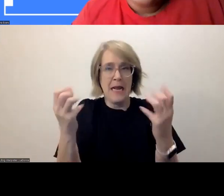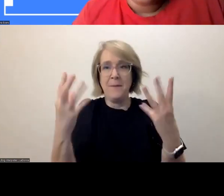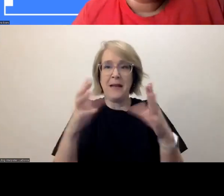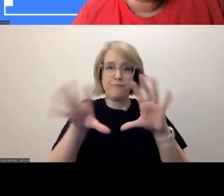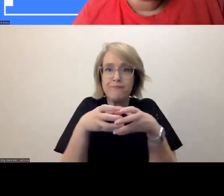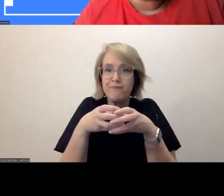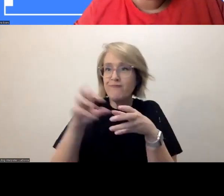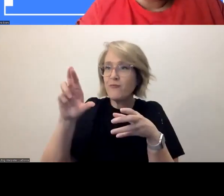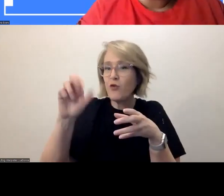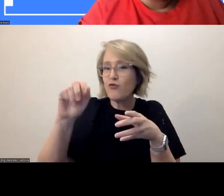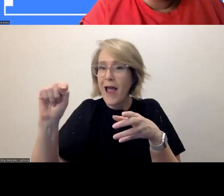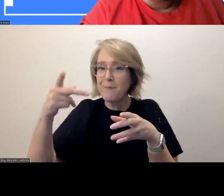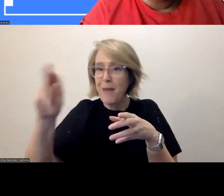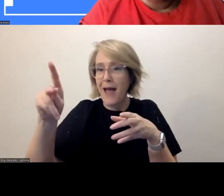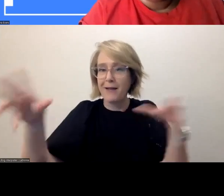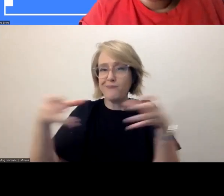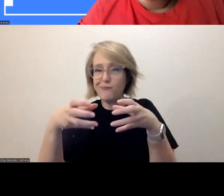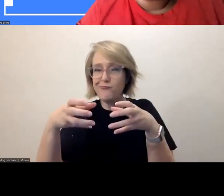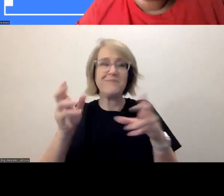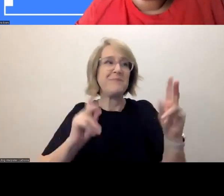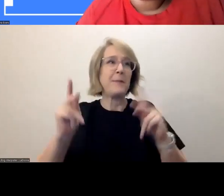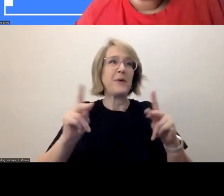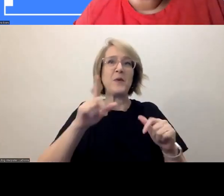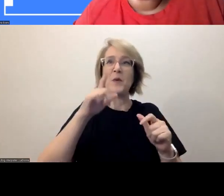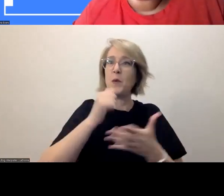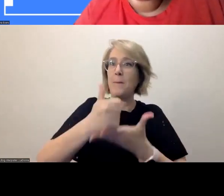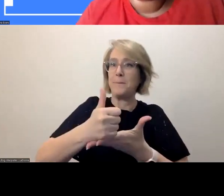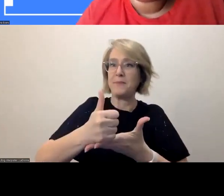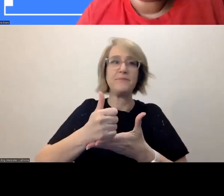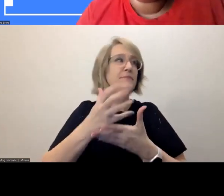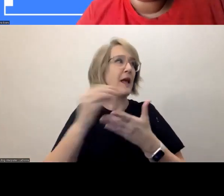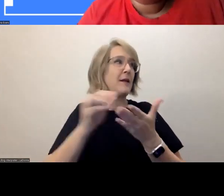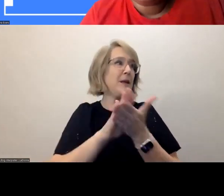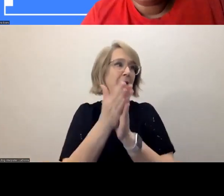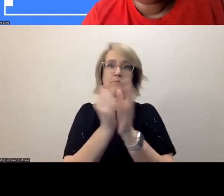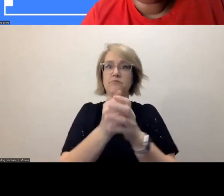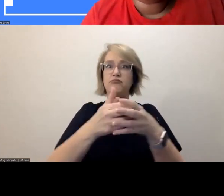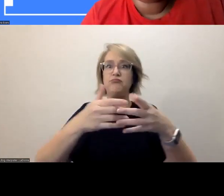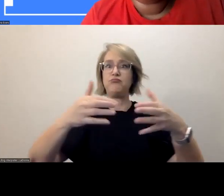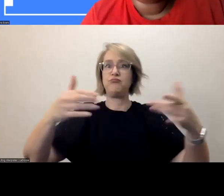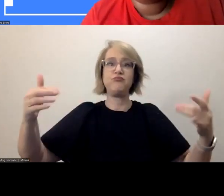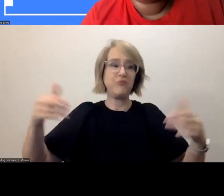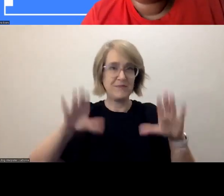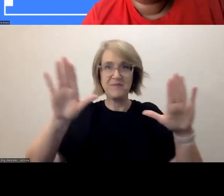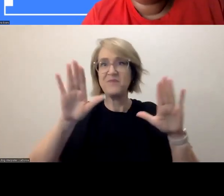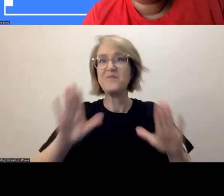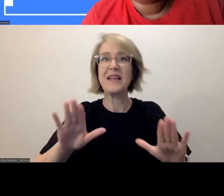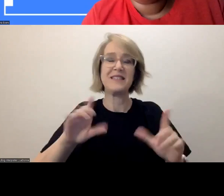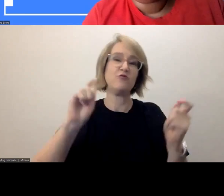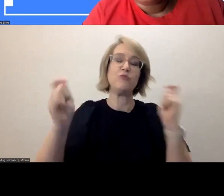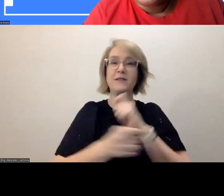group of us back then, and of course it has just blossomed into this amazing transformation of the